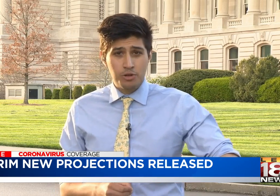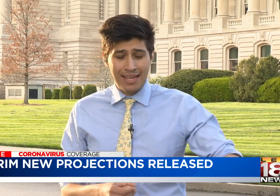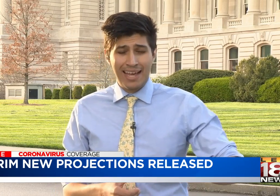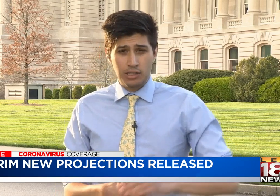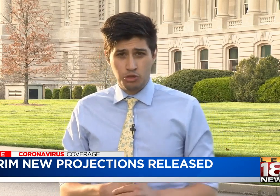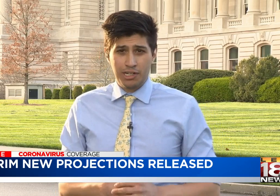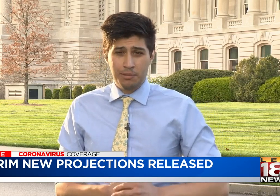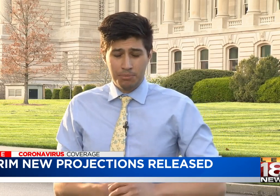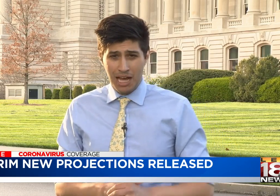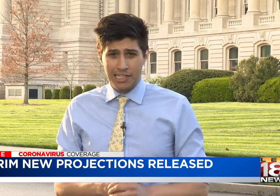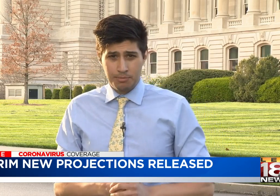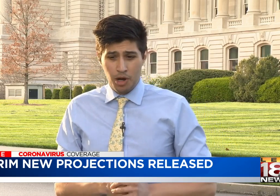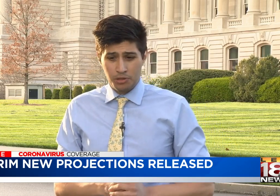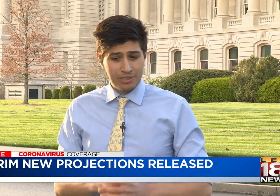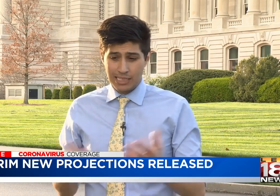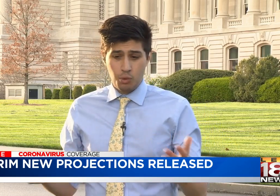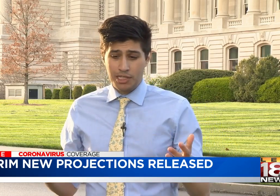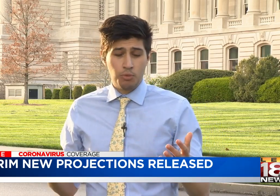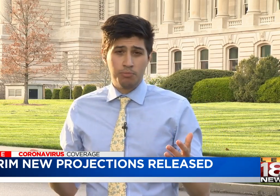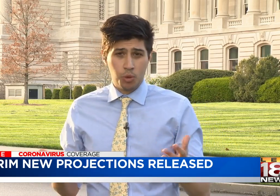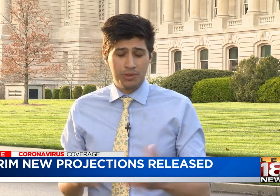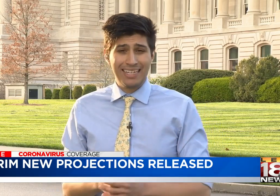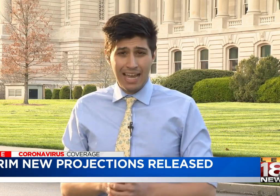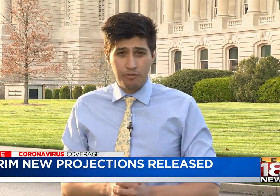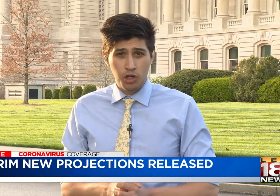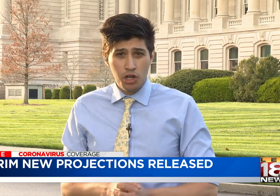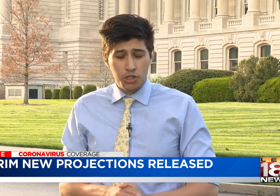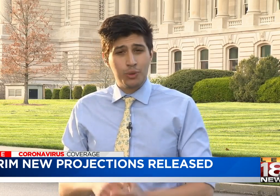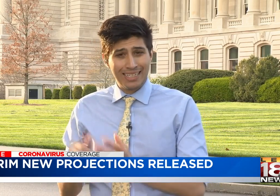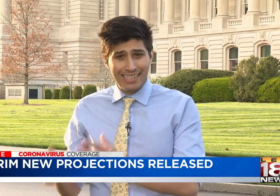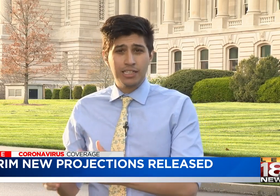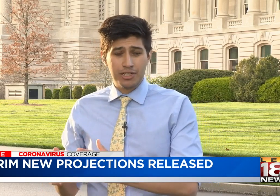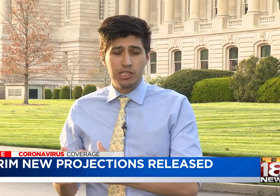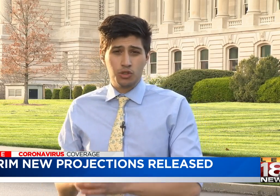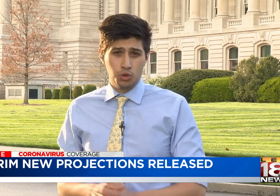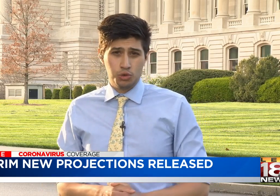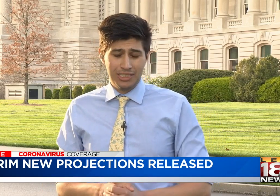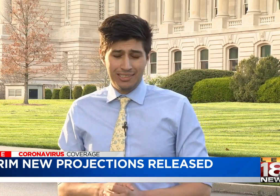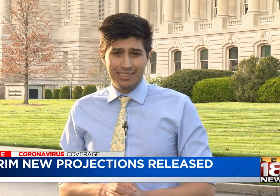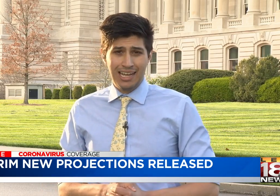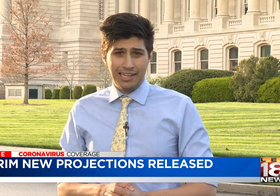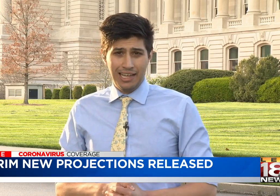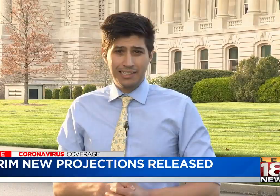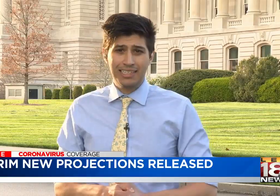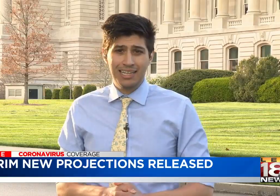do better than that strict compliance model, and that's why it's more important than ever to adhere to these social distancing guidelines.